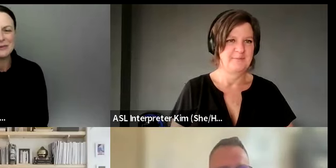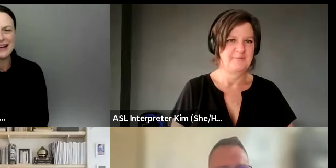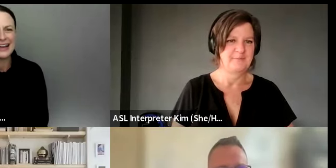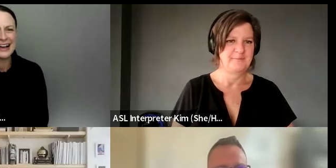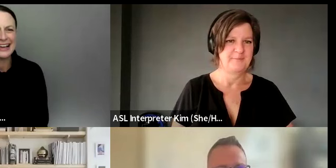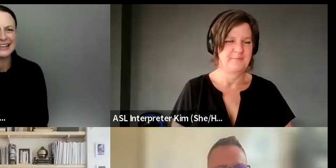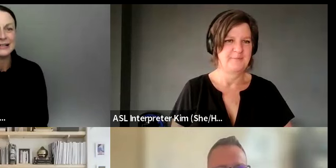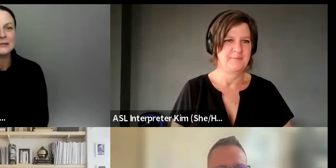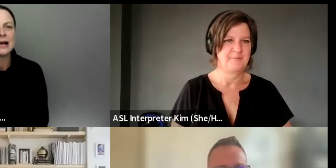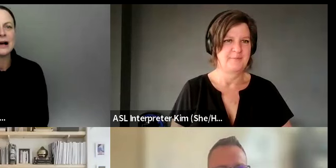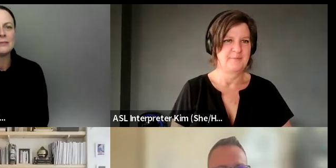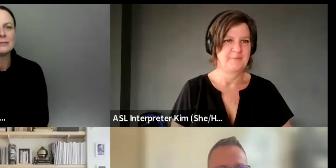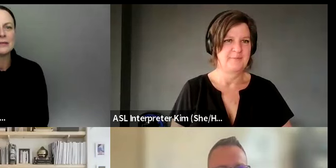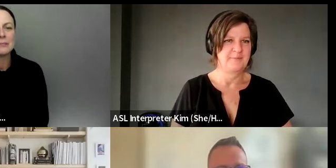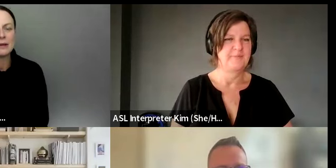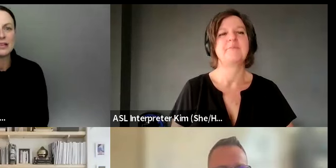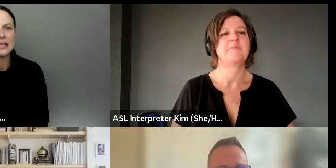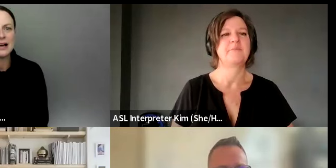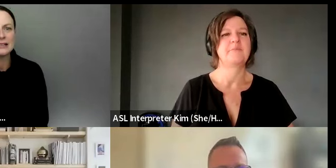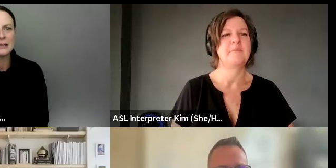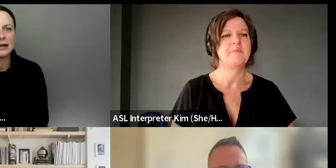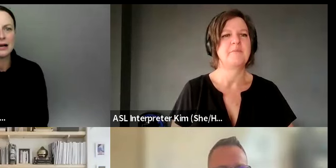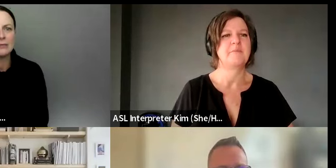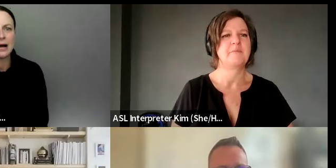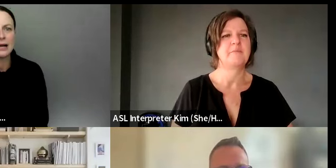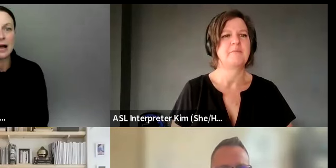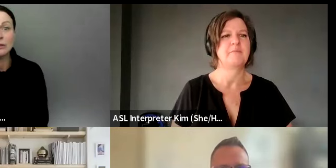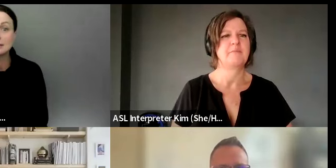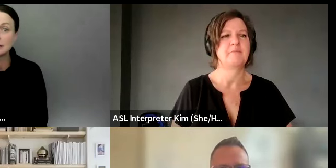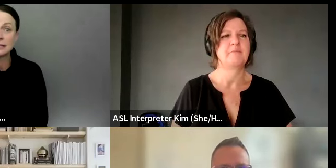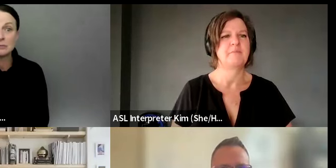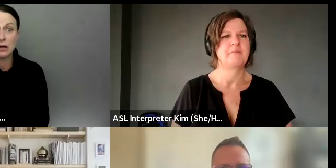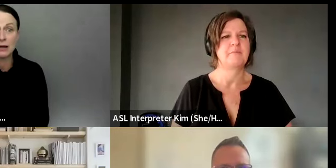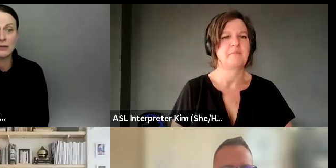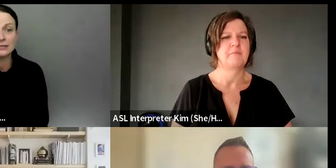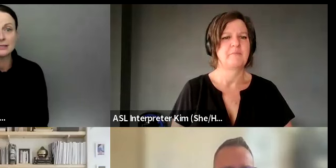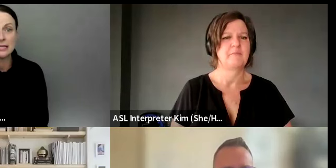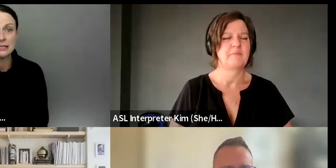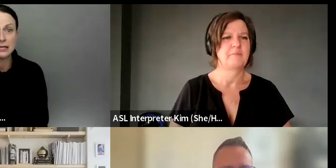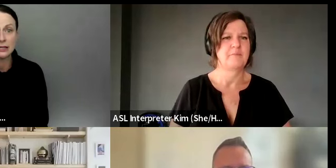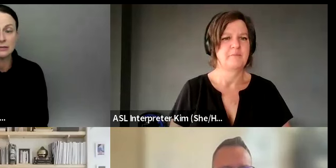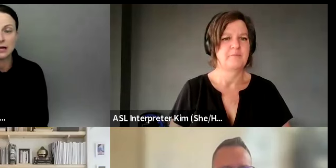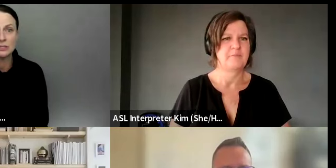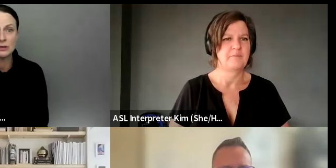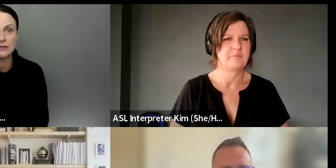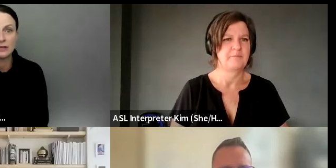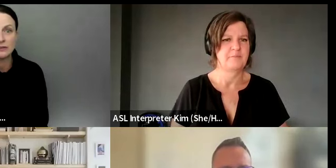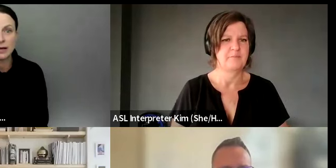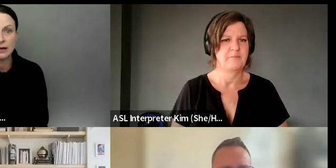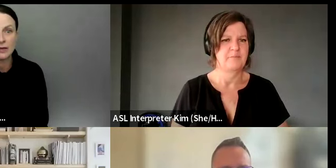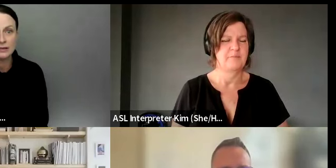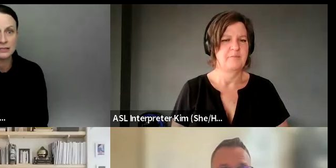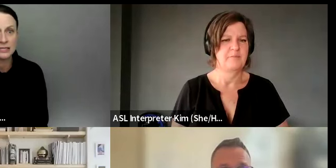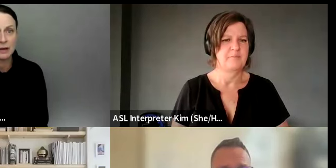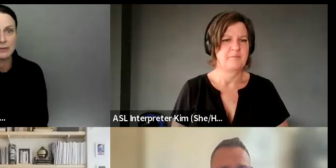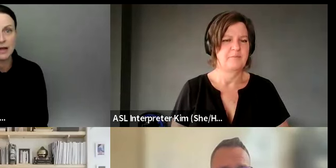Hi, everybody. Hi. The kiosk, I will let Sandeep talk about that since he's here. Do you have any feedback